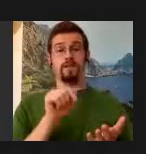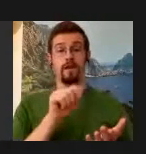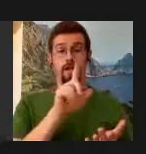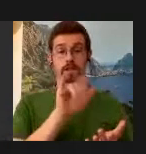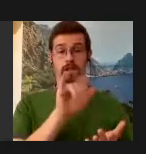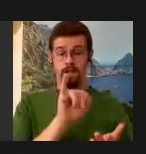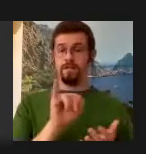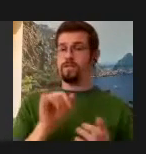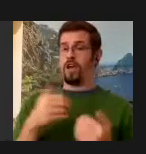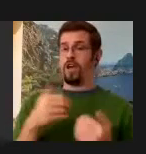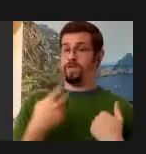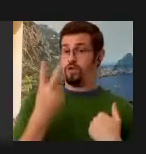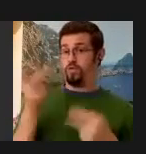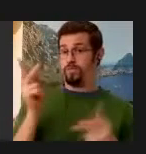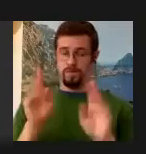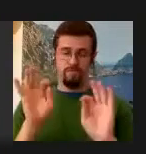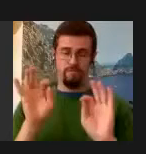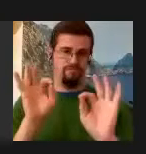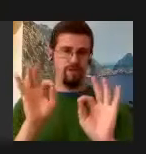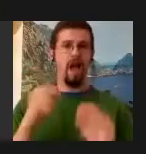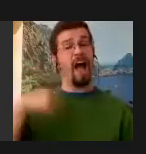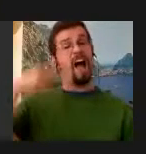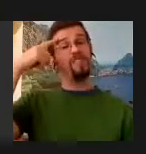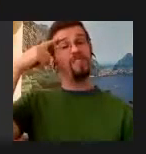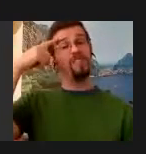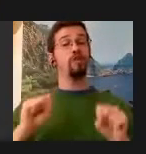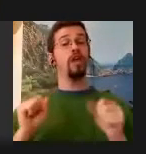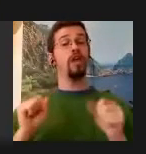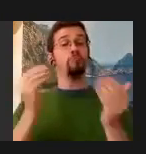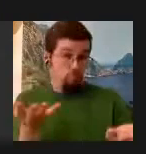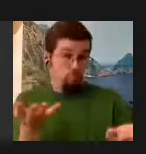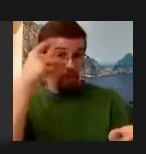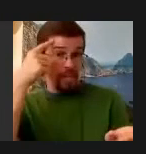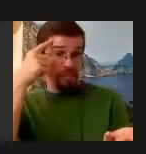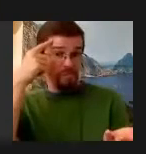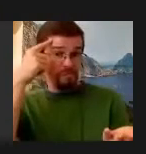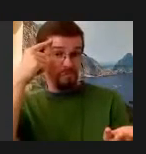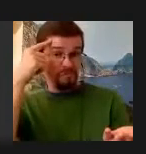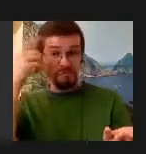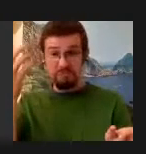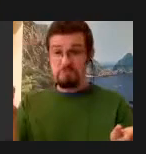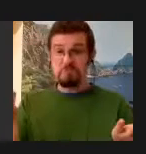we have two people. I guess we should go ahead. What do you think?